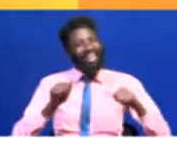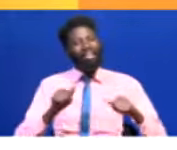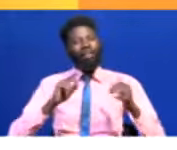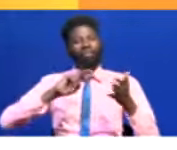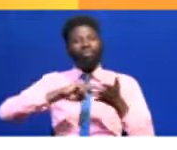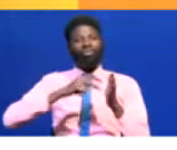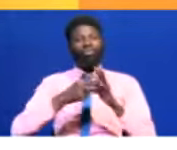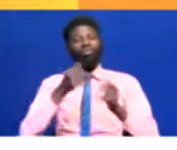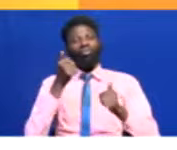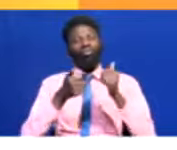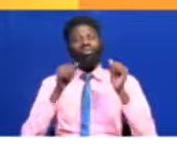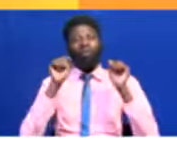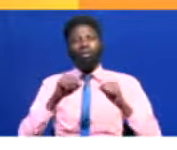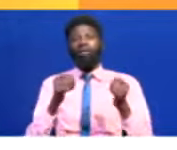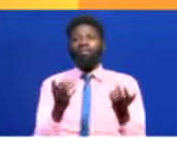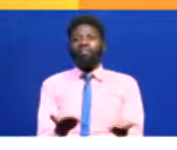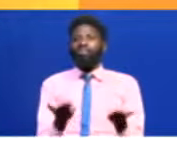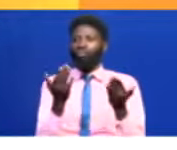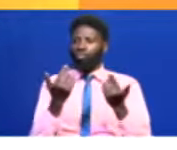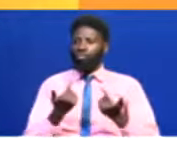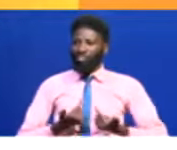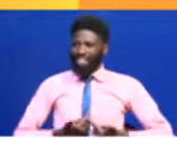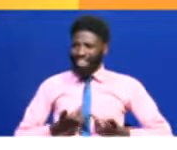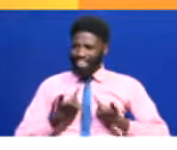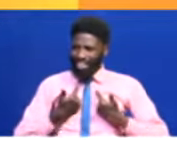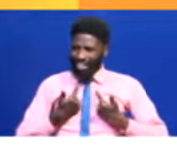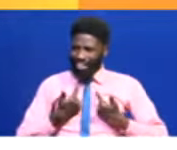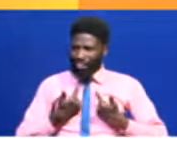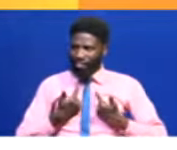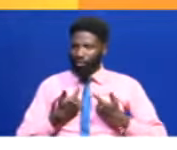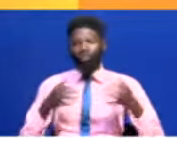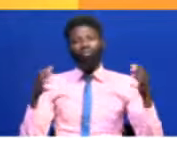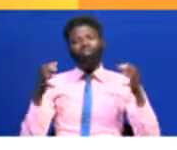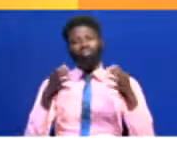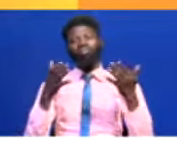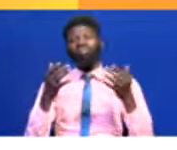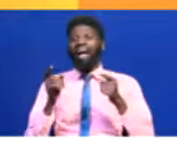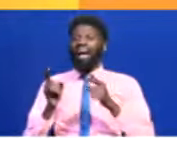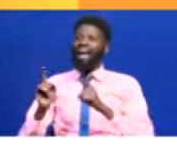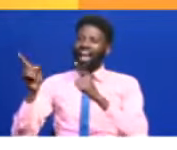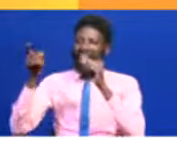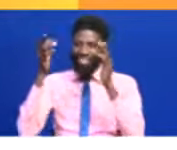improve on the lives of the hustlers.